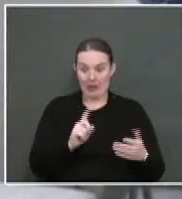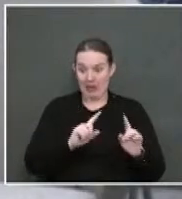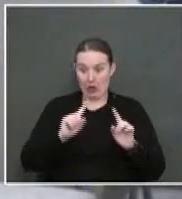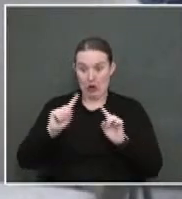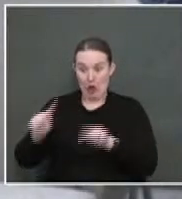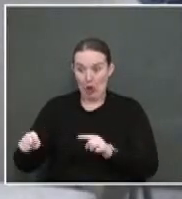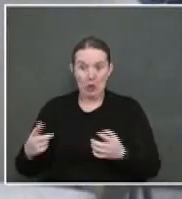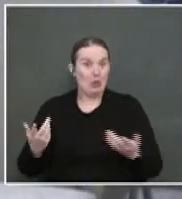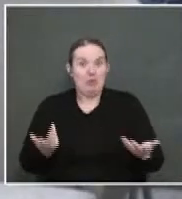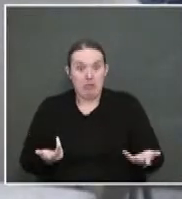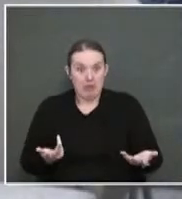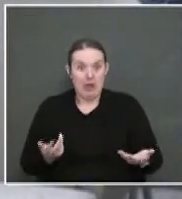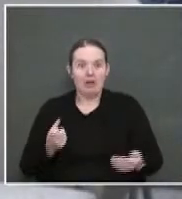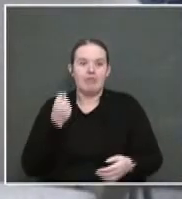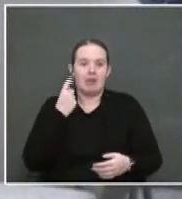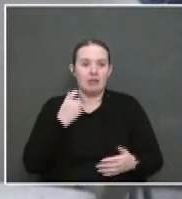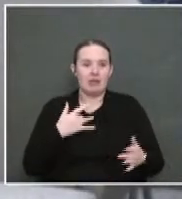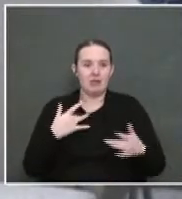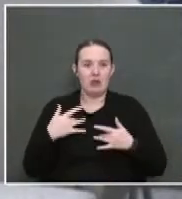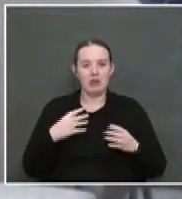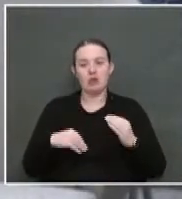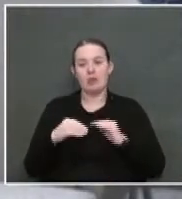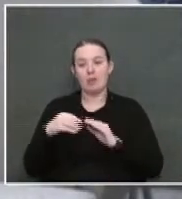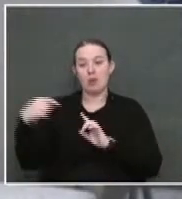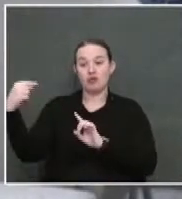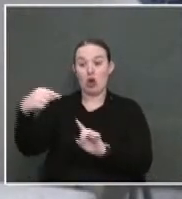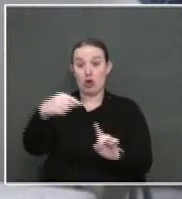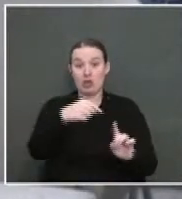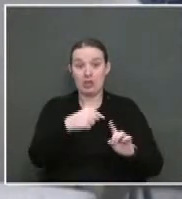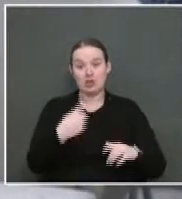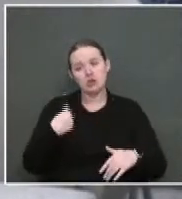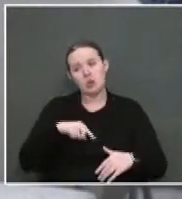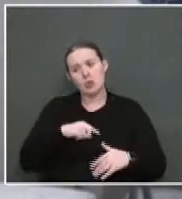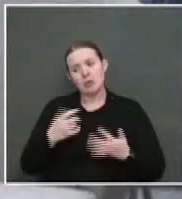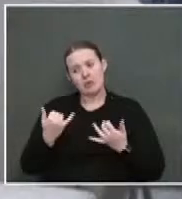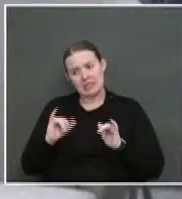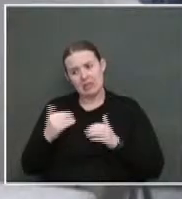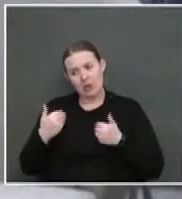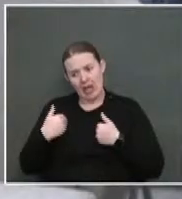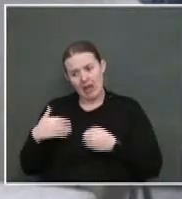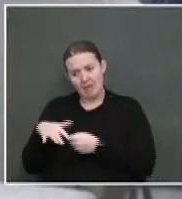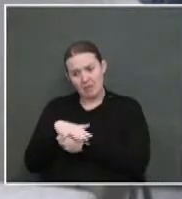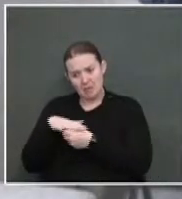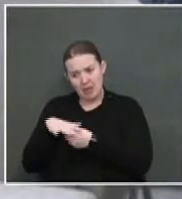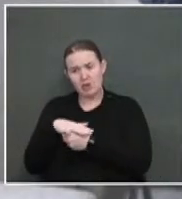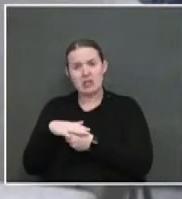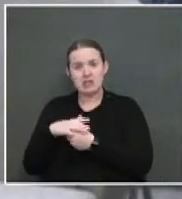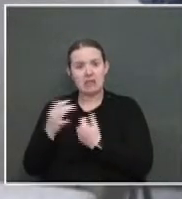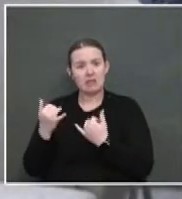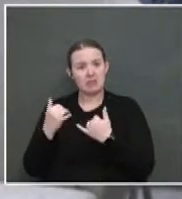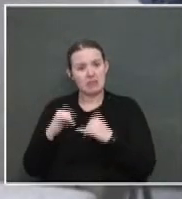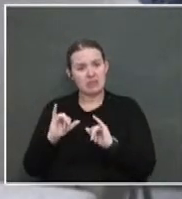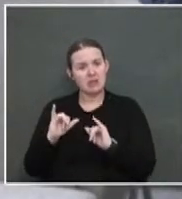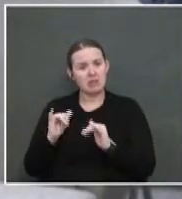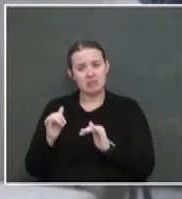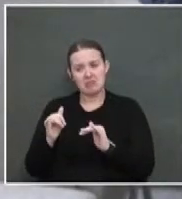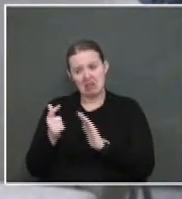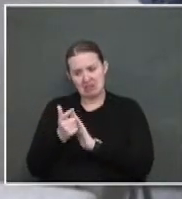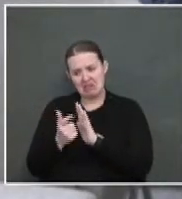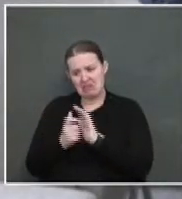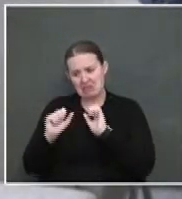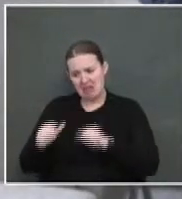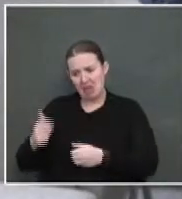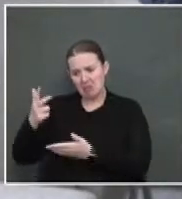and that's why the more targeted approach is to still reserve places where it is legal to park on the street without just doing